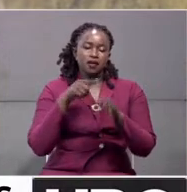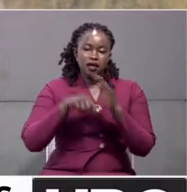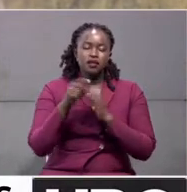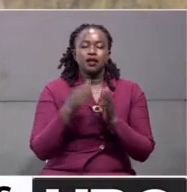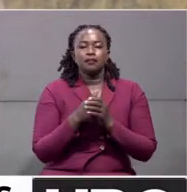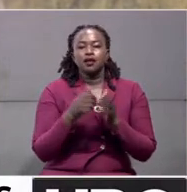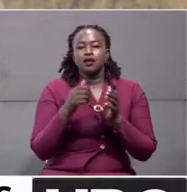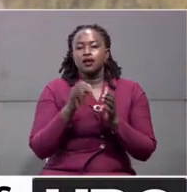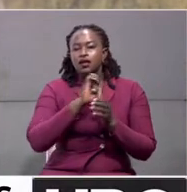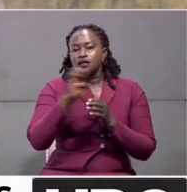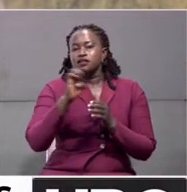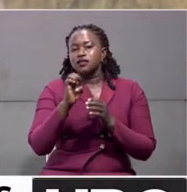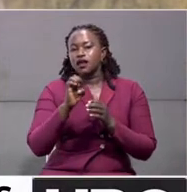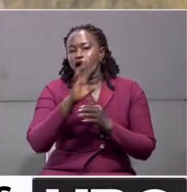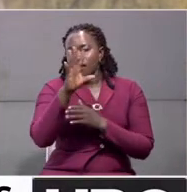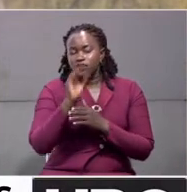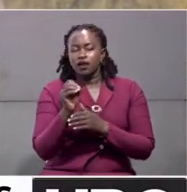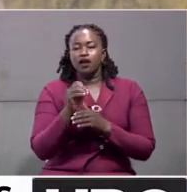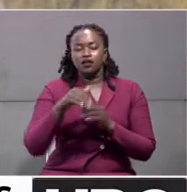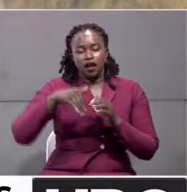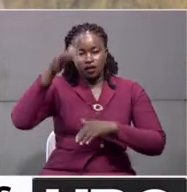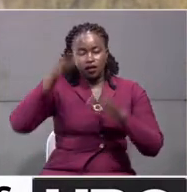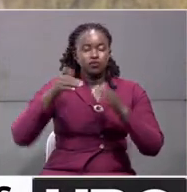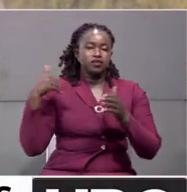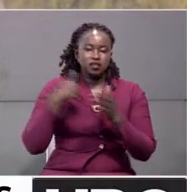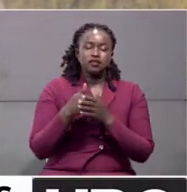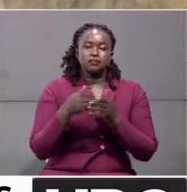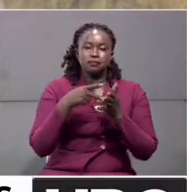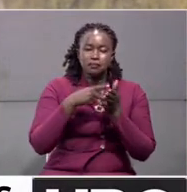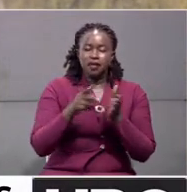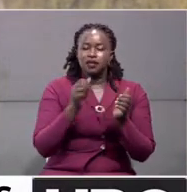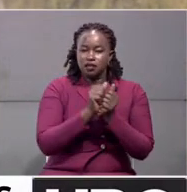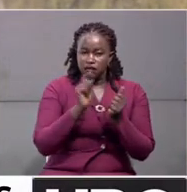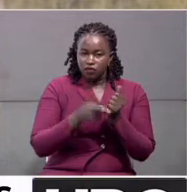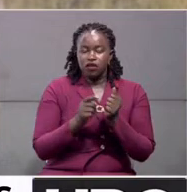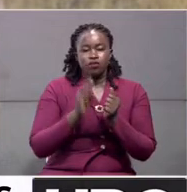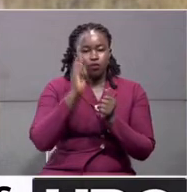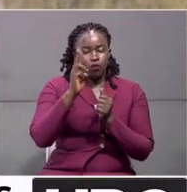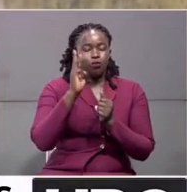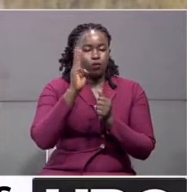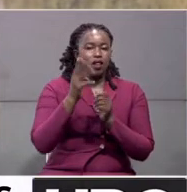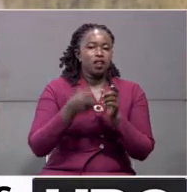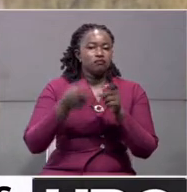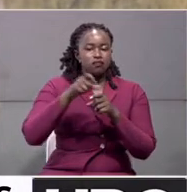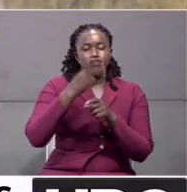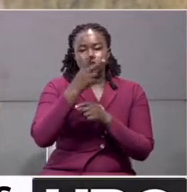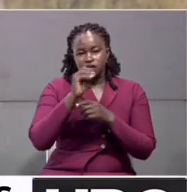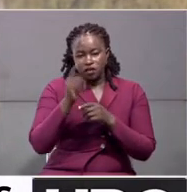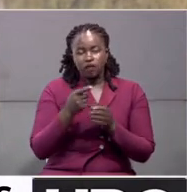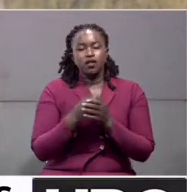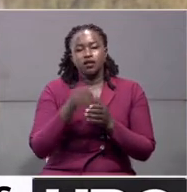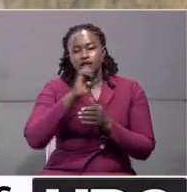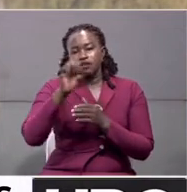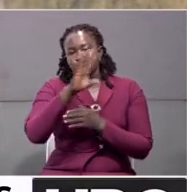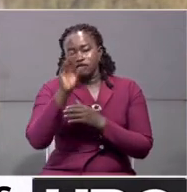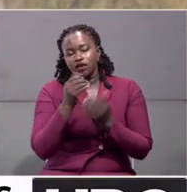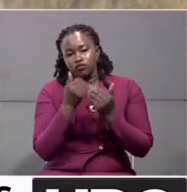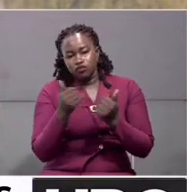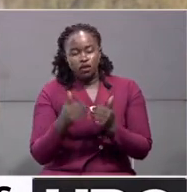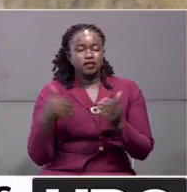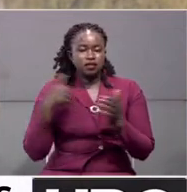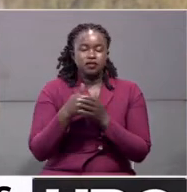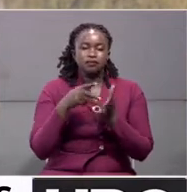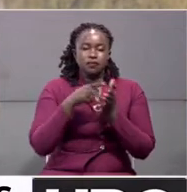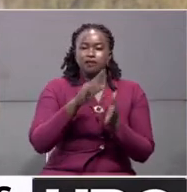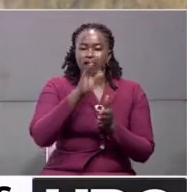East African adults have been paying 10,000, they are going to be paying 20,000. The East African children have been paying